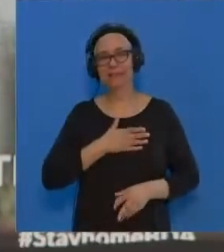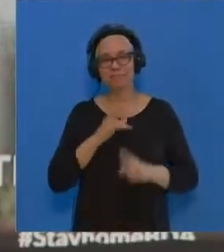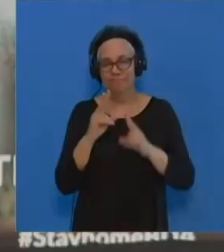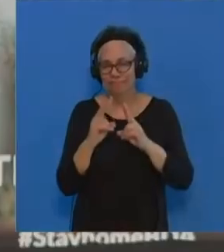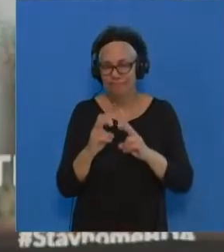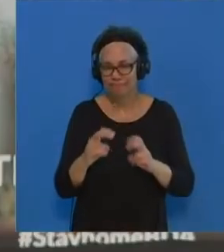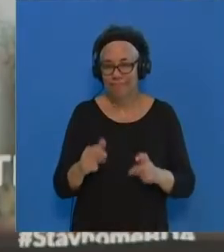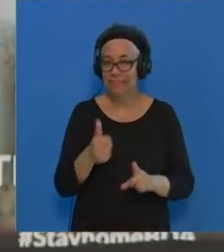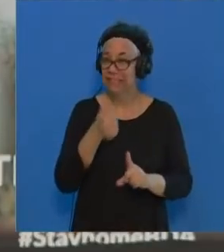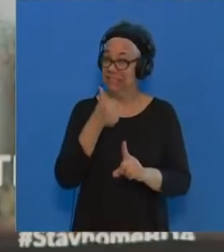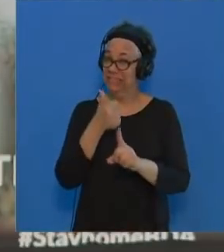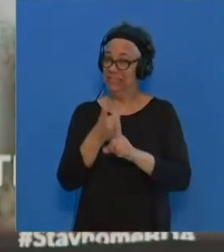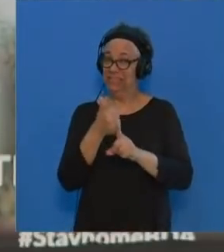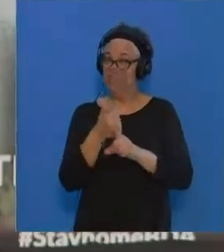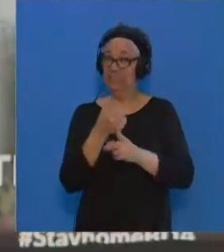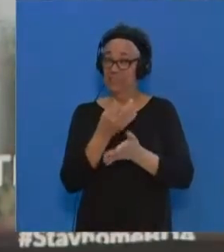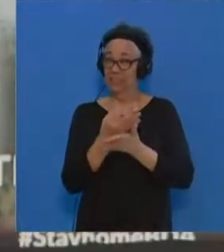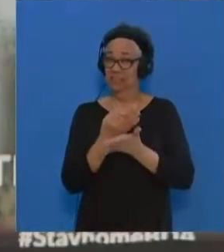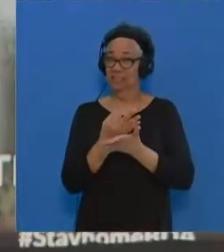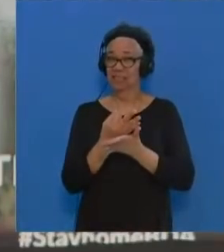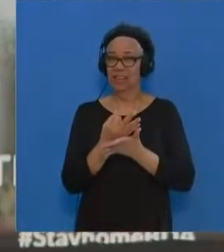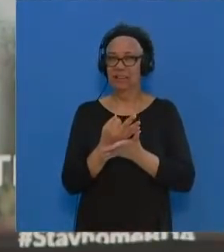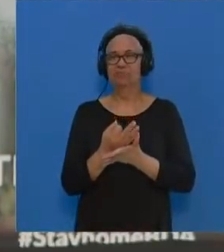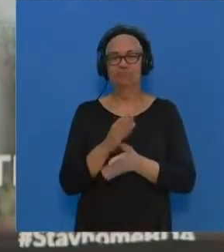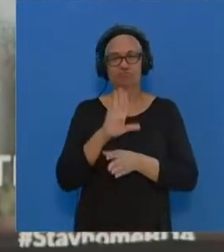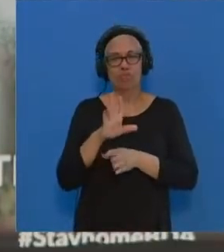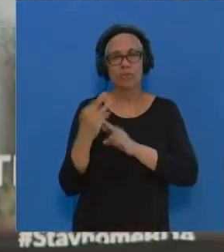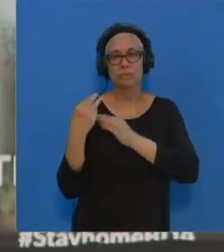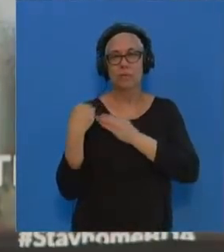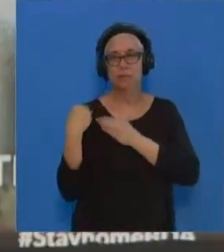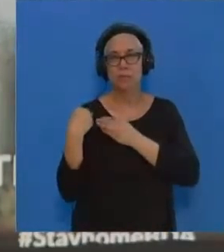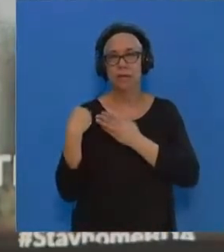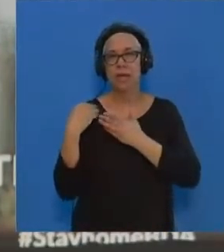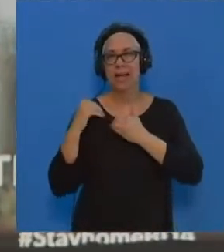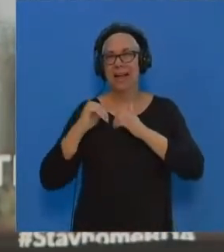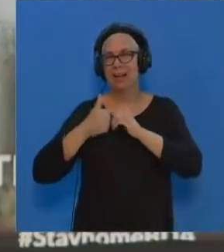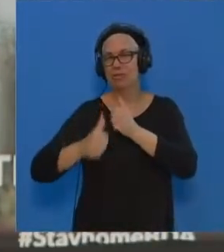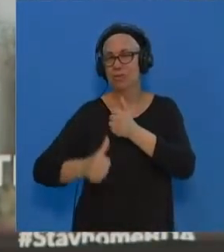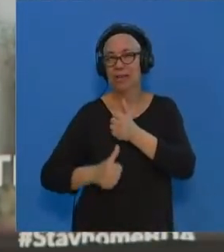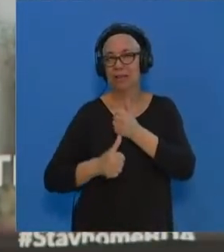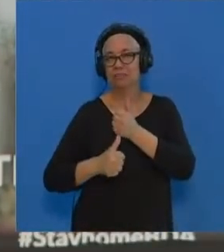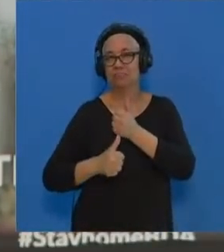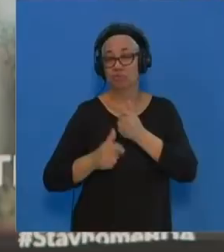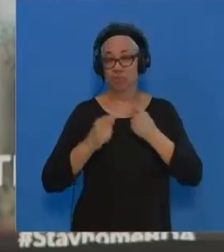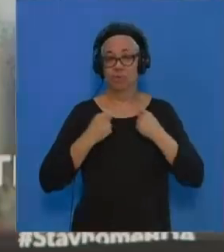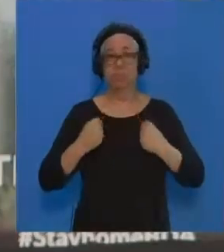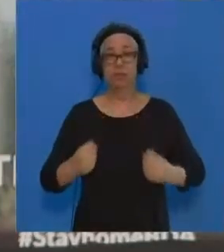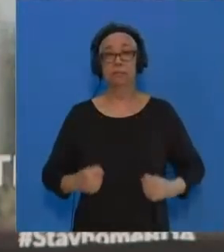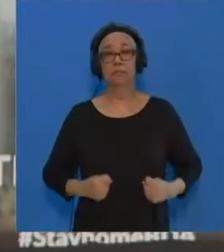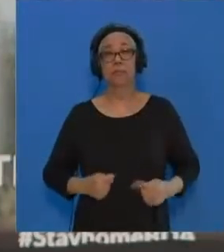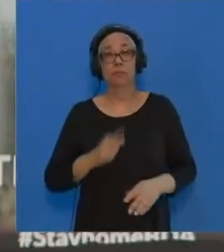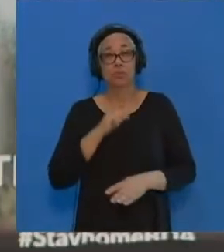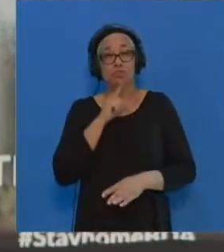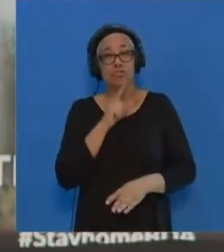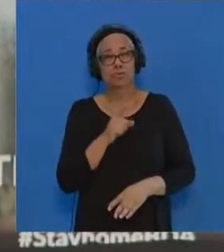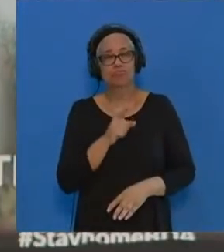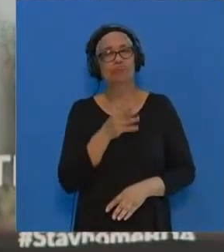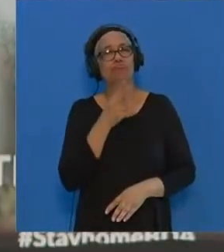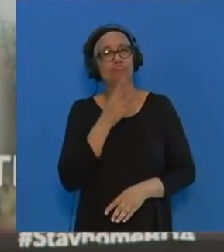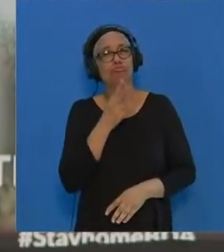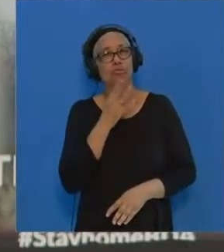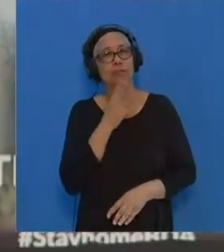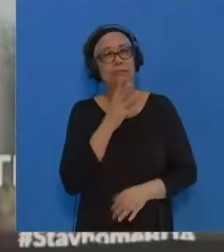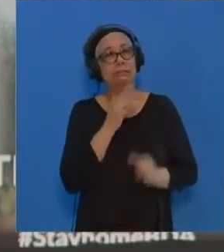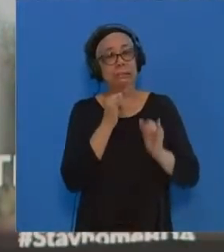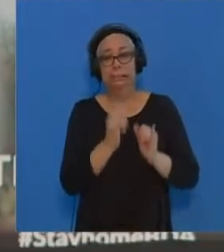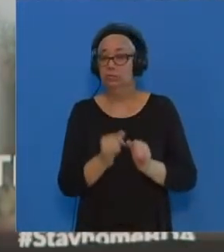own financial situation and obligations as to how you may be able to assist your tenant, making sure that you speak with each